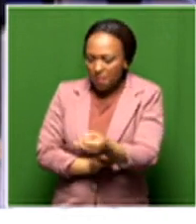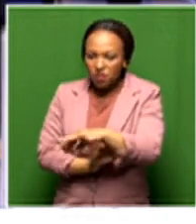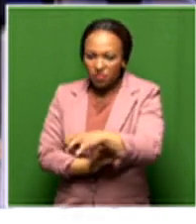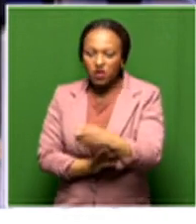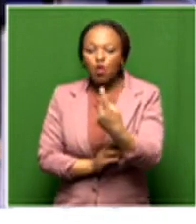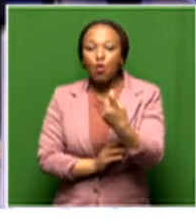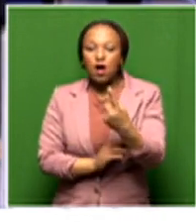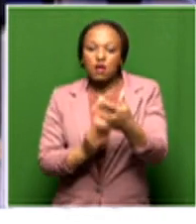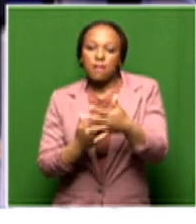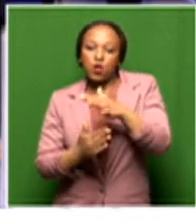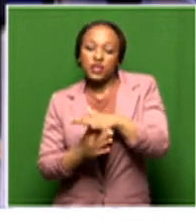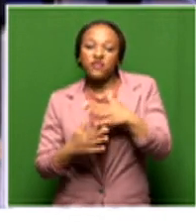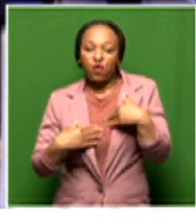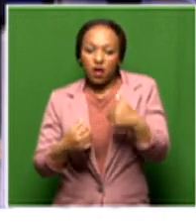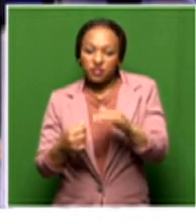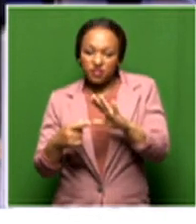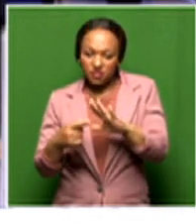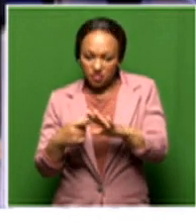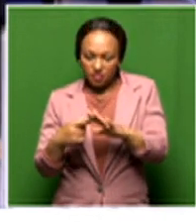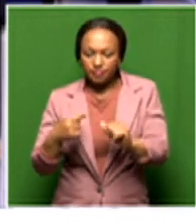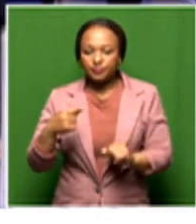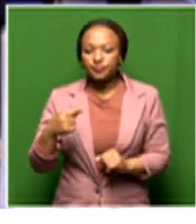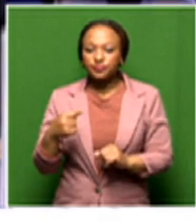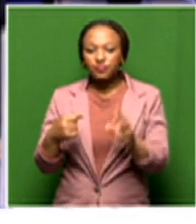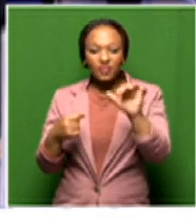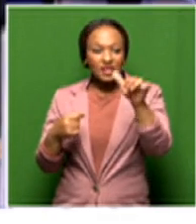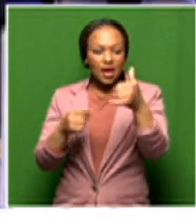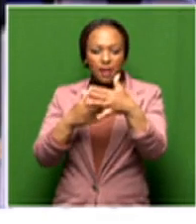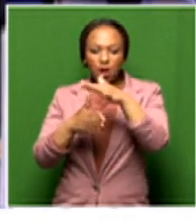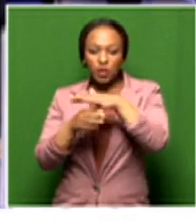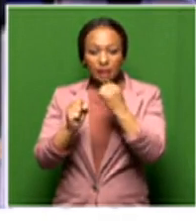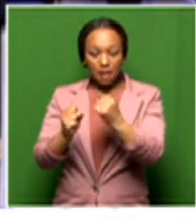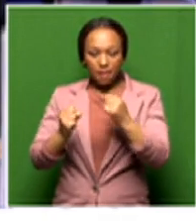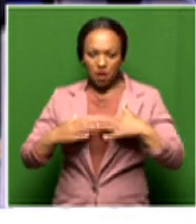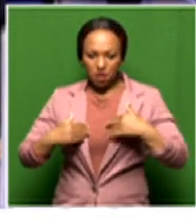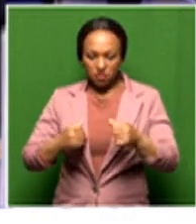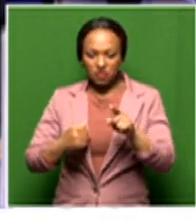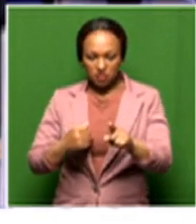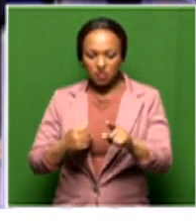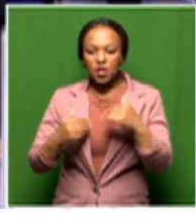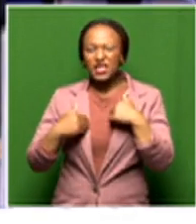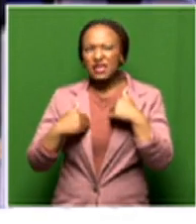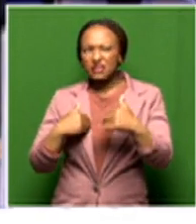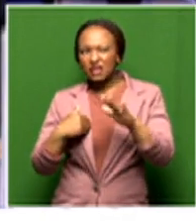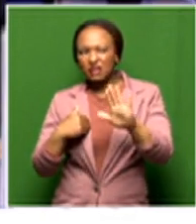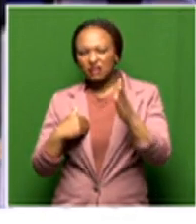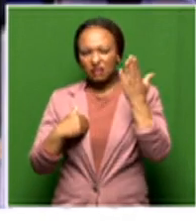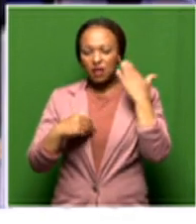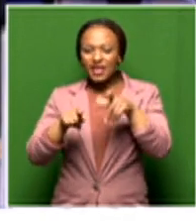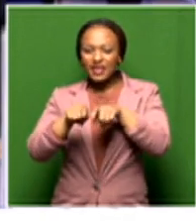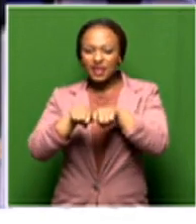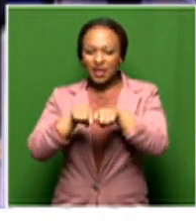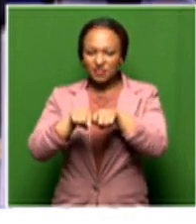was one priority area. The second priority area was, especially again in the initial phase, around